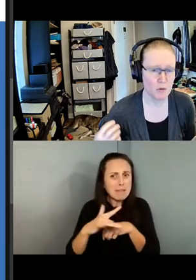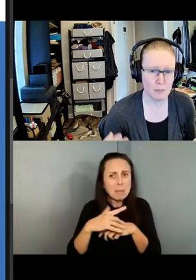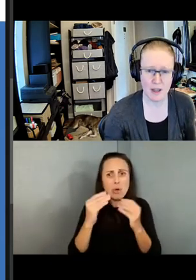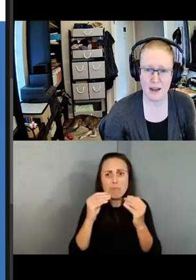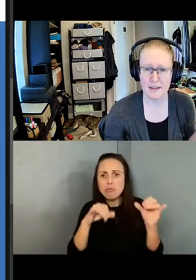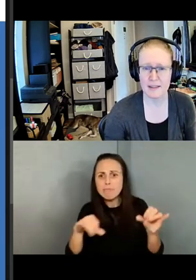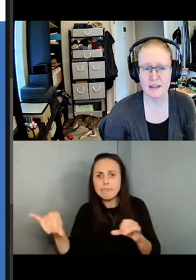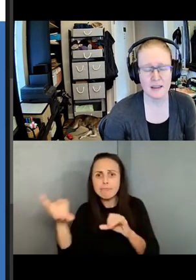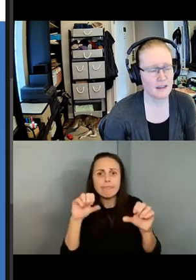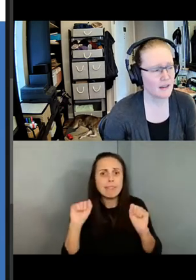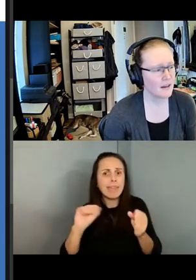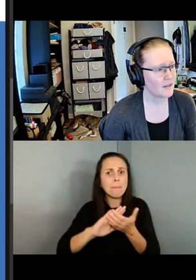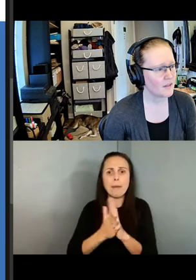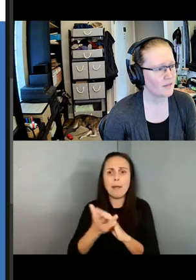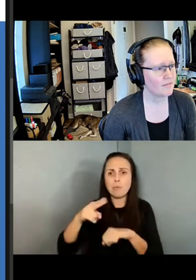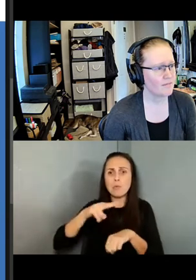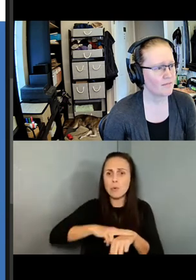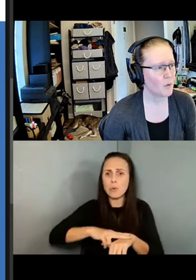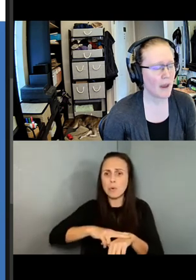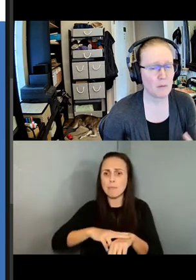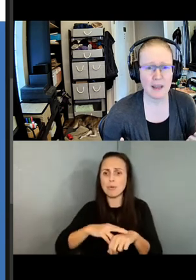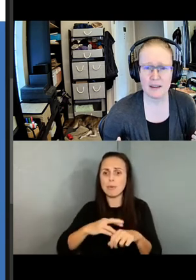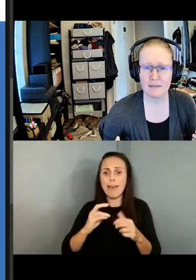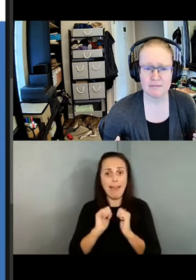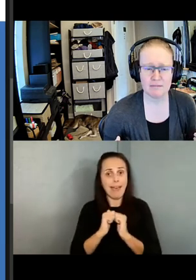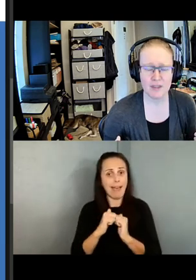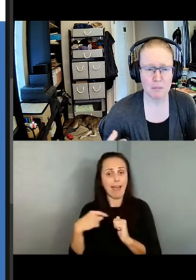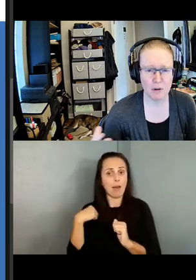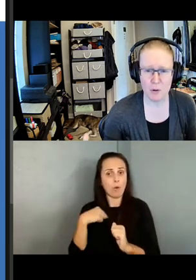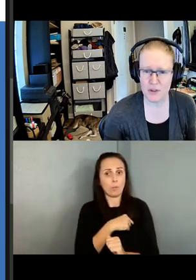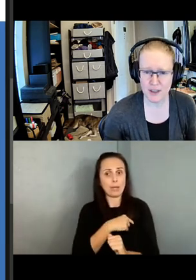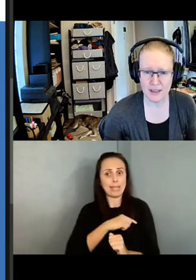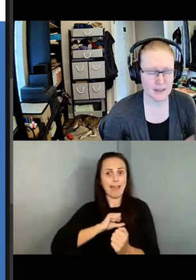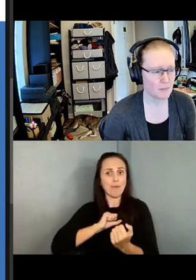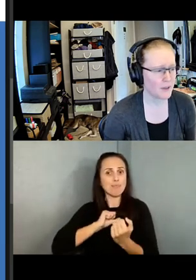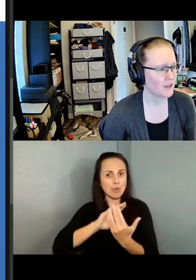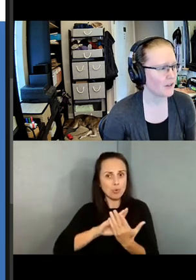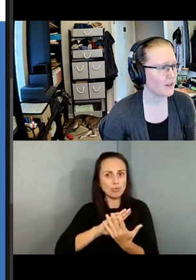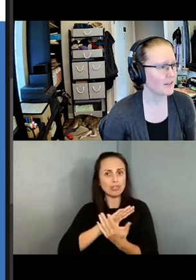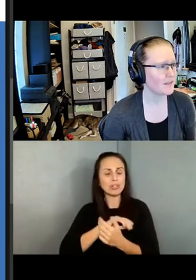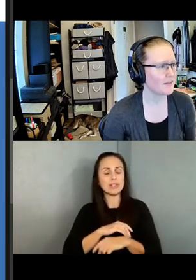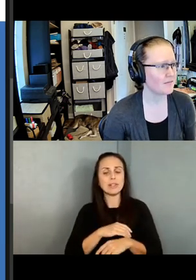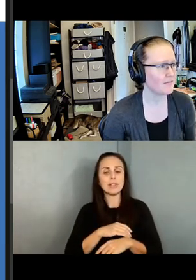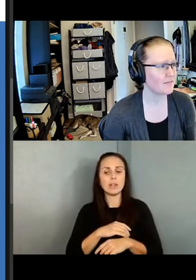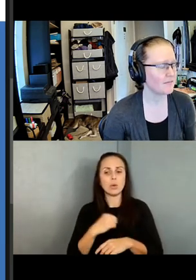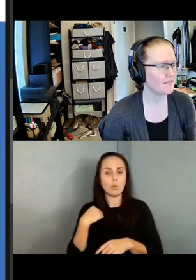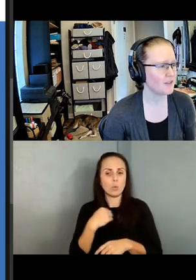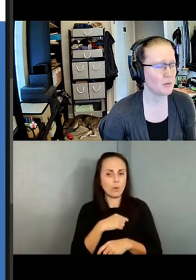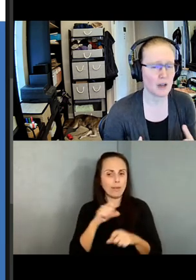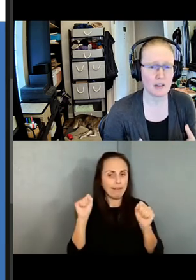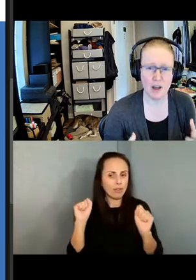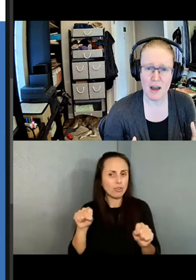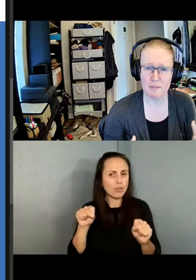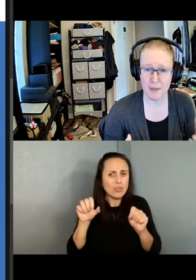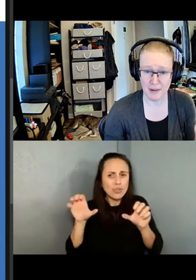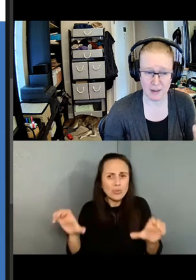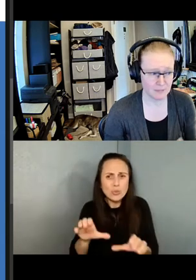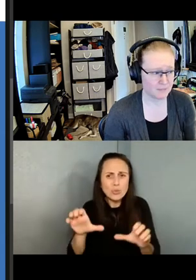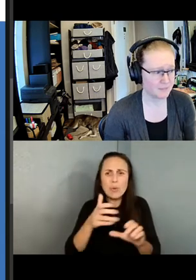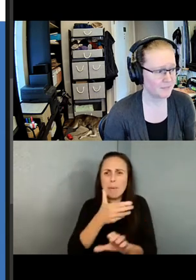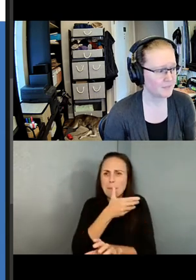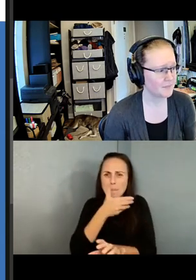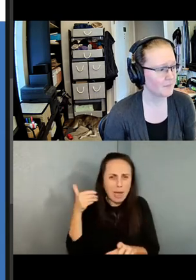could normalize the way we approach things. We could do a lot